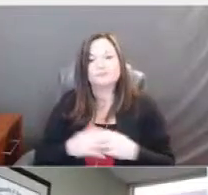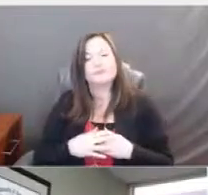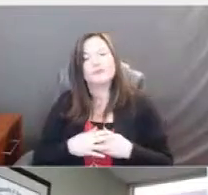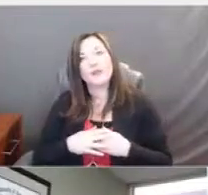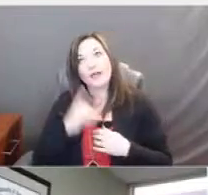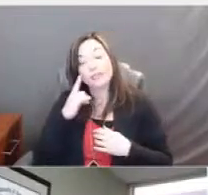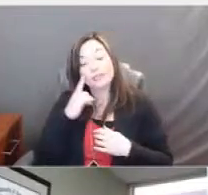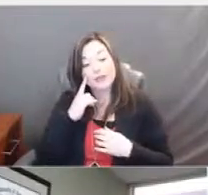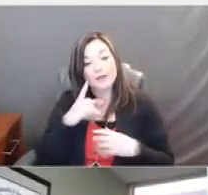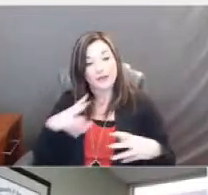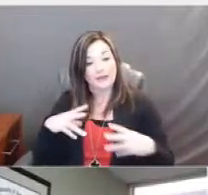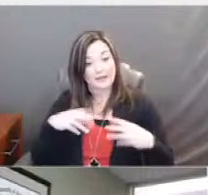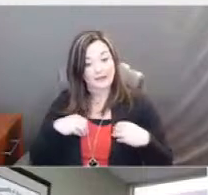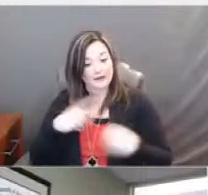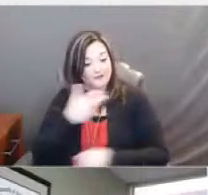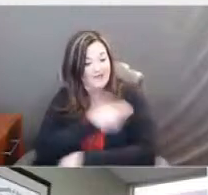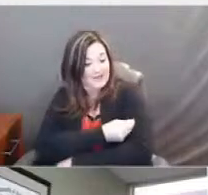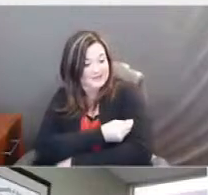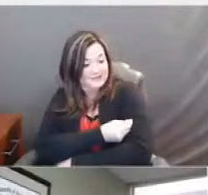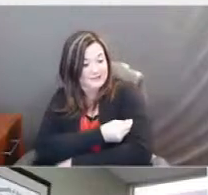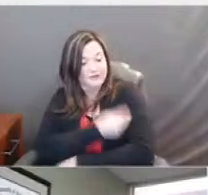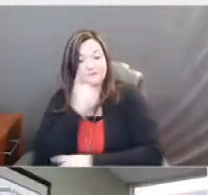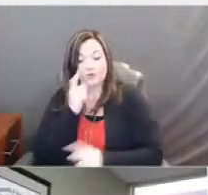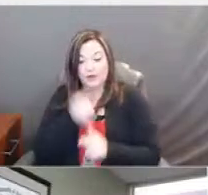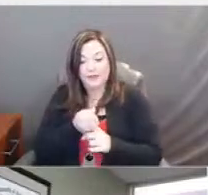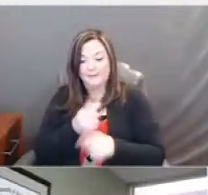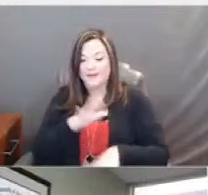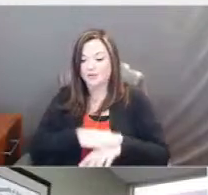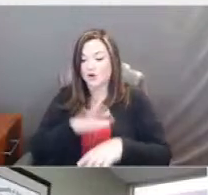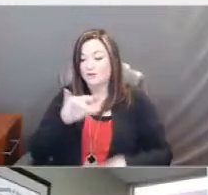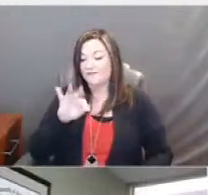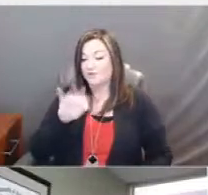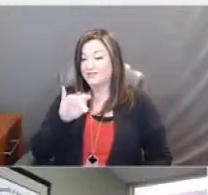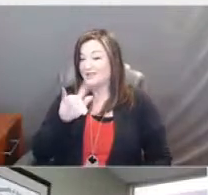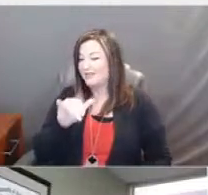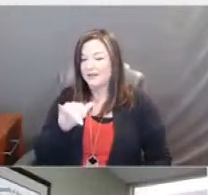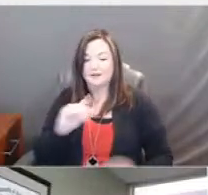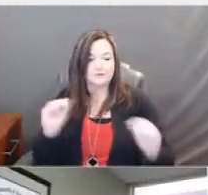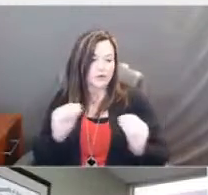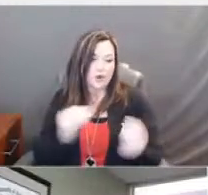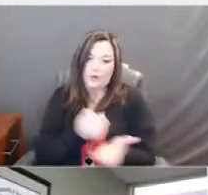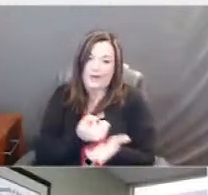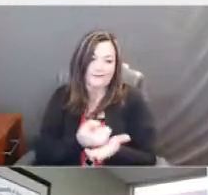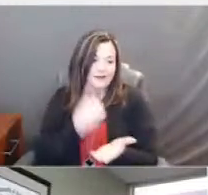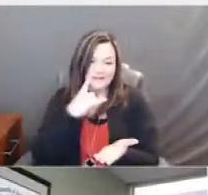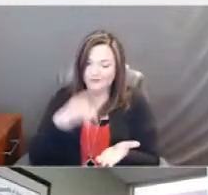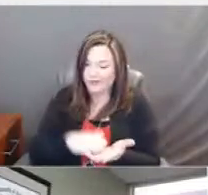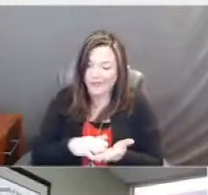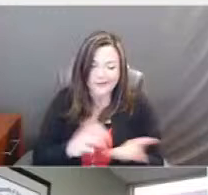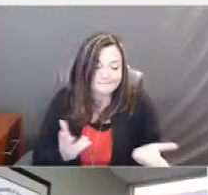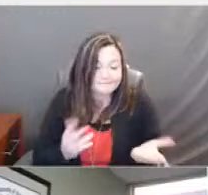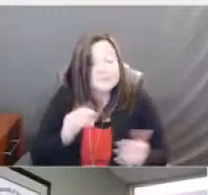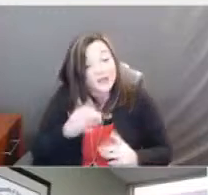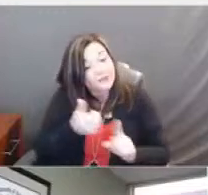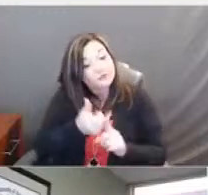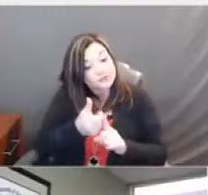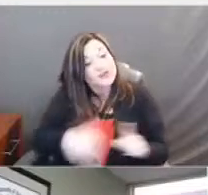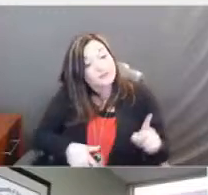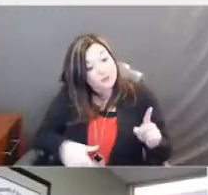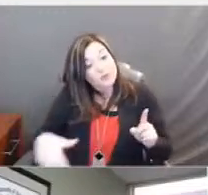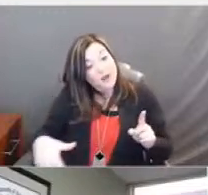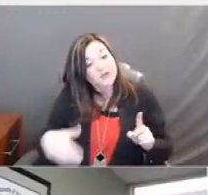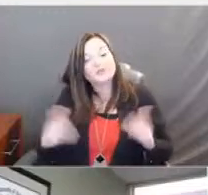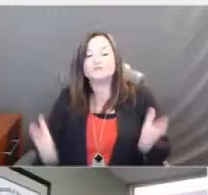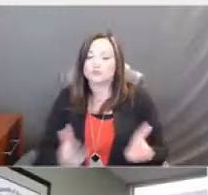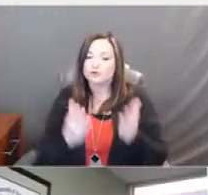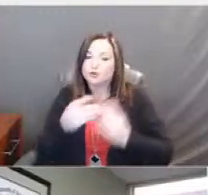the vaccine in terms of impact on fertility, there's no evidence to suggest that. And if you're pregnant, then I would encourage